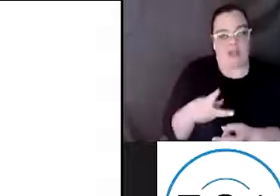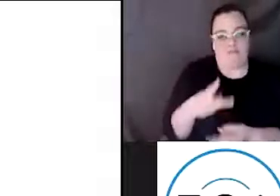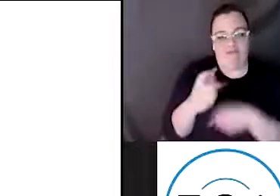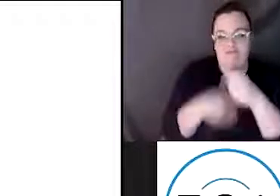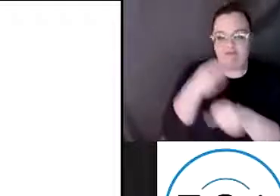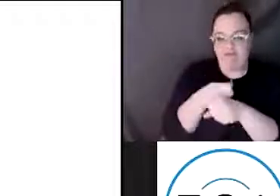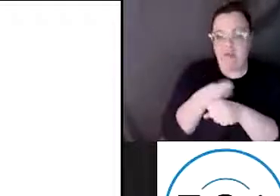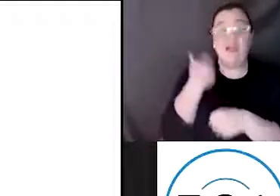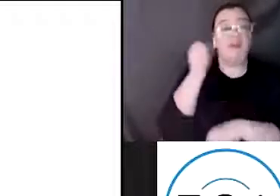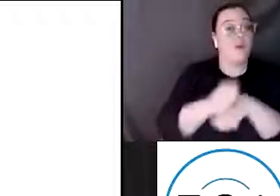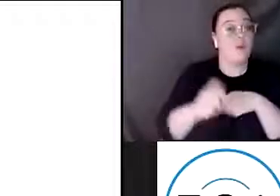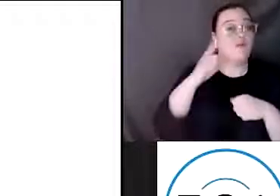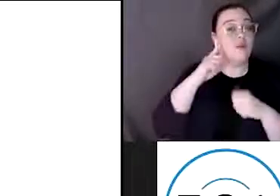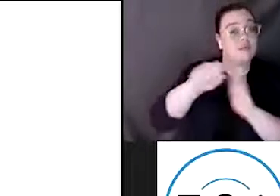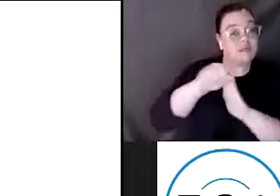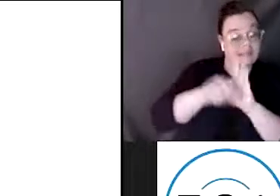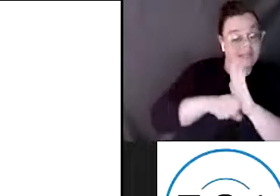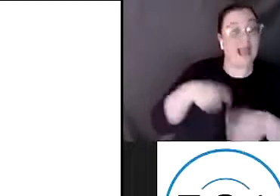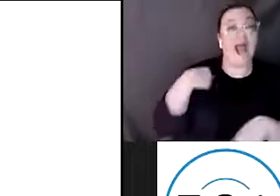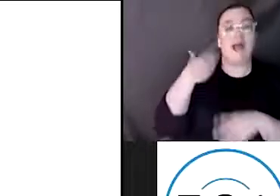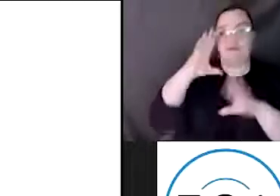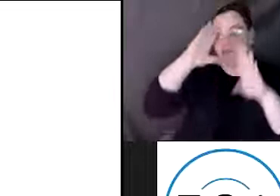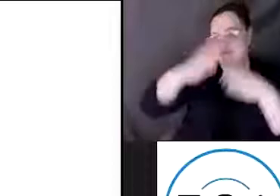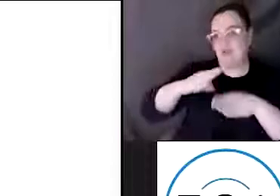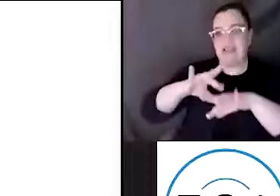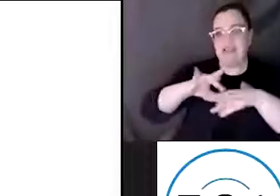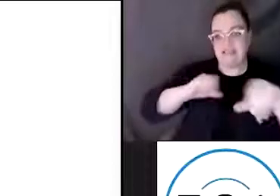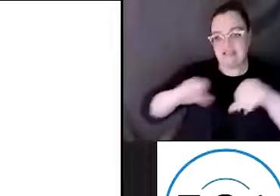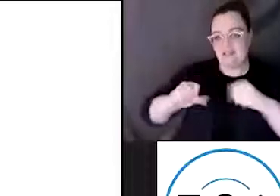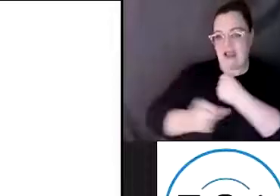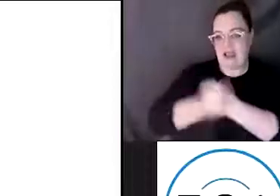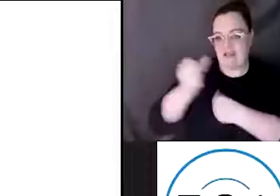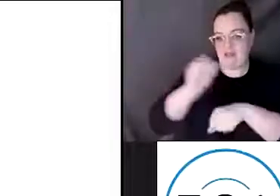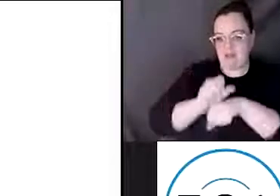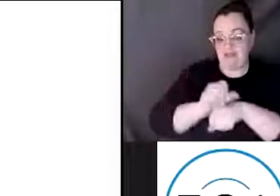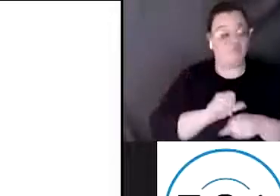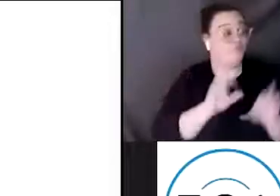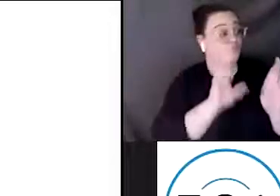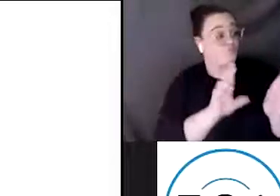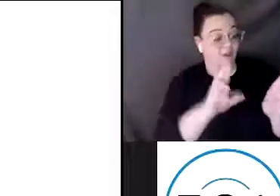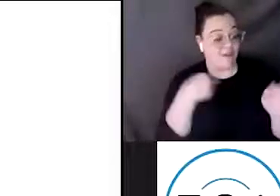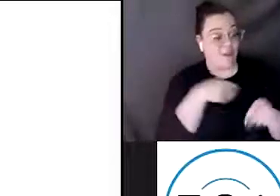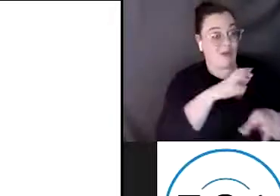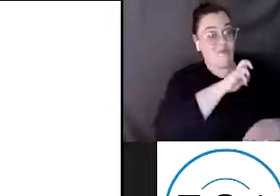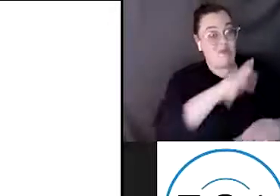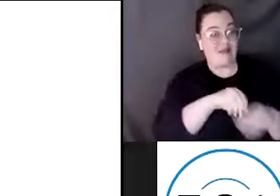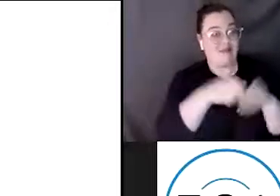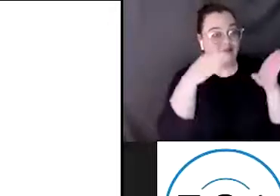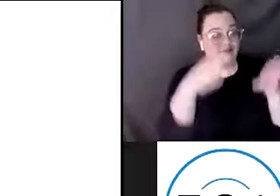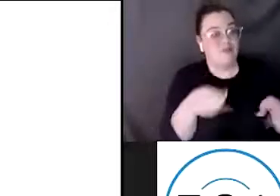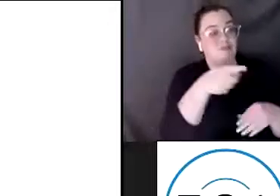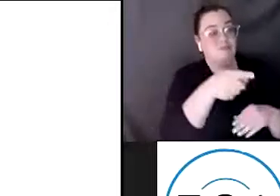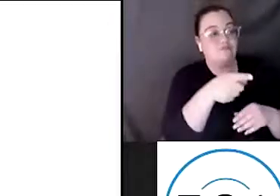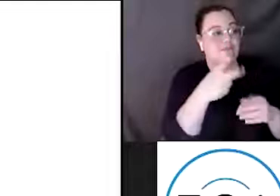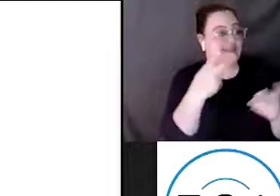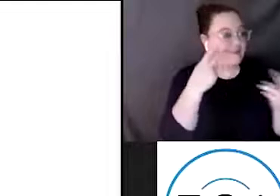state formerly. I was doing seismic hazard work. Fantastic. Hopefully when we're able to be together in person, you can come and speak again in one of our